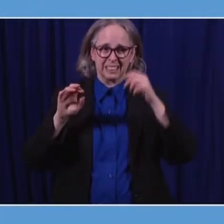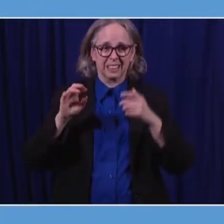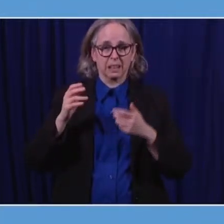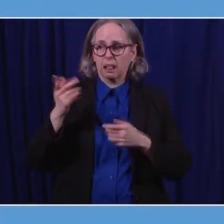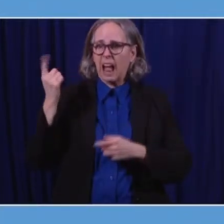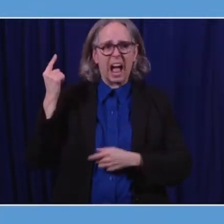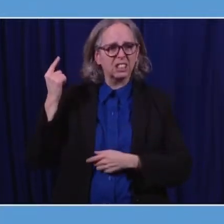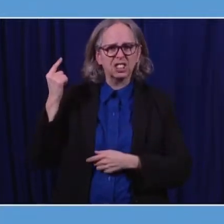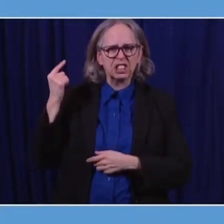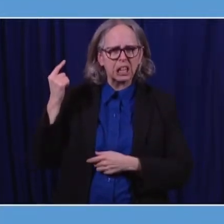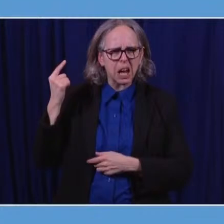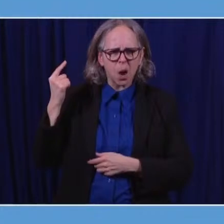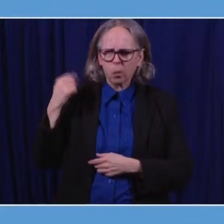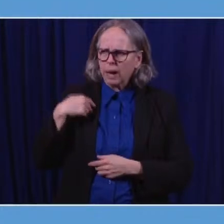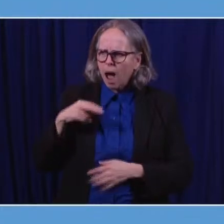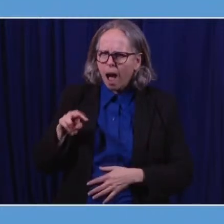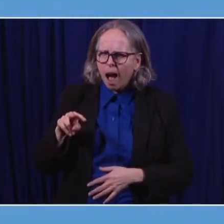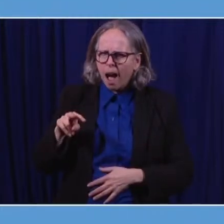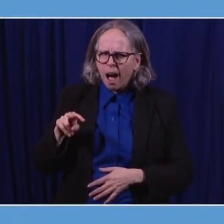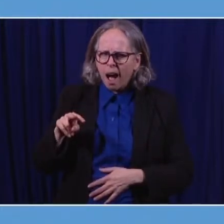at 8,000 and now we're looking at